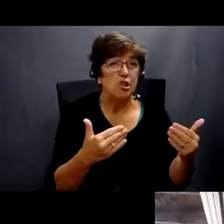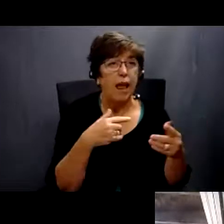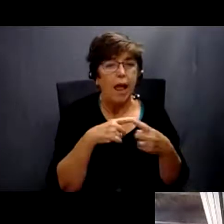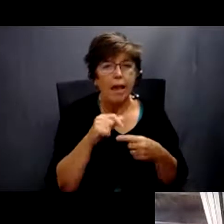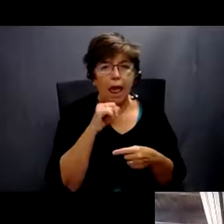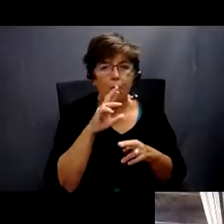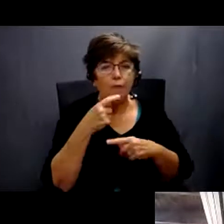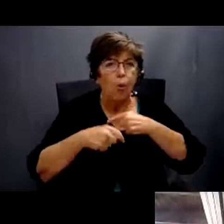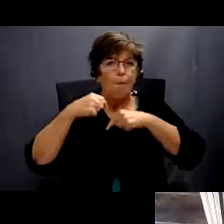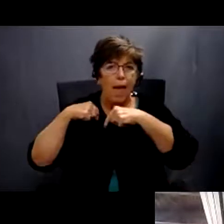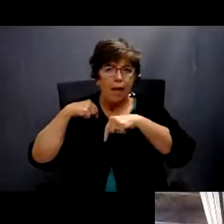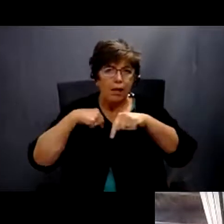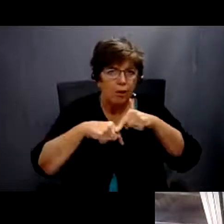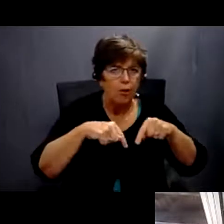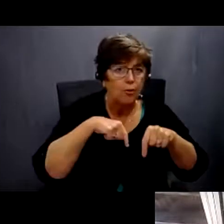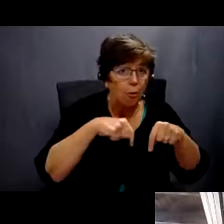properly before the race.